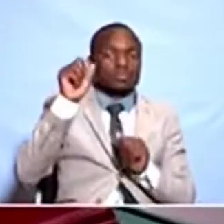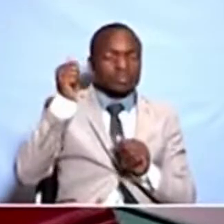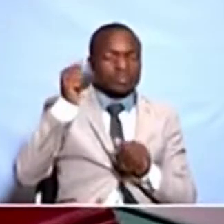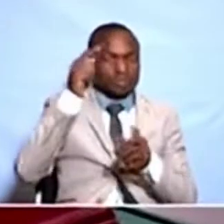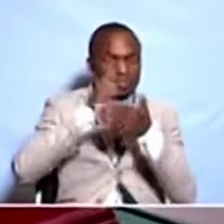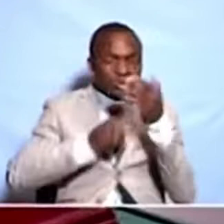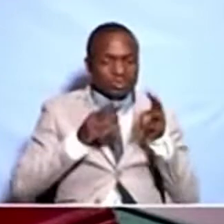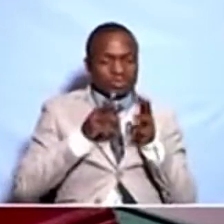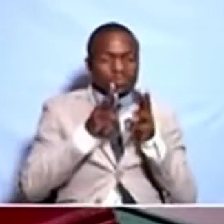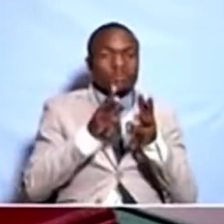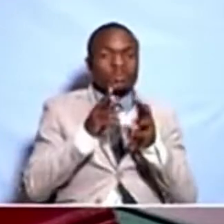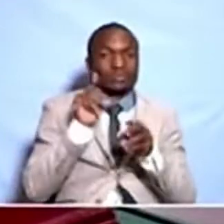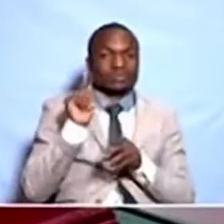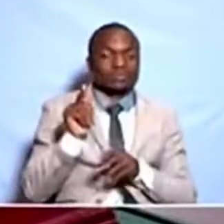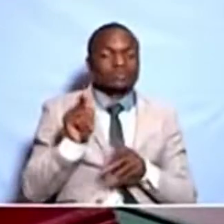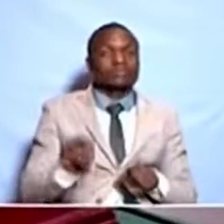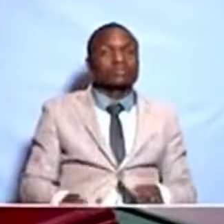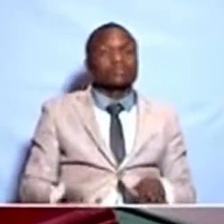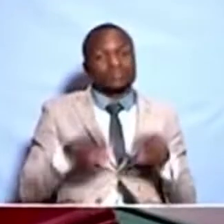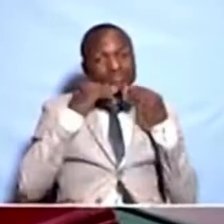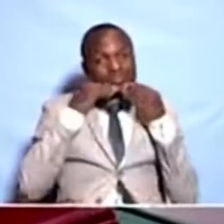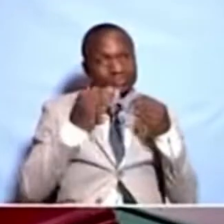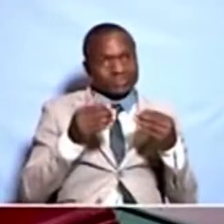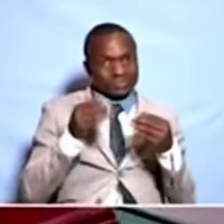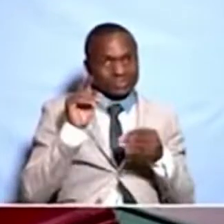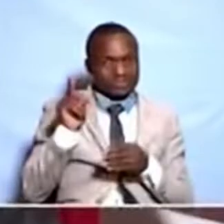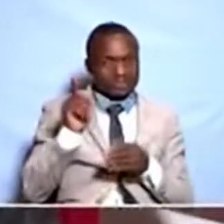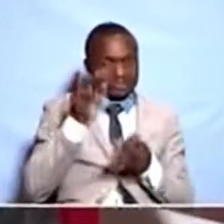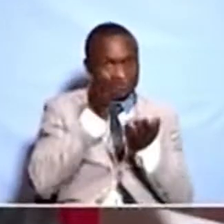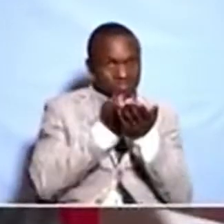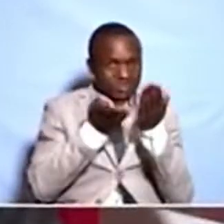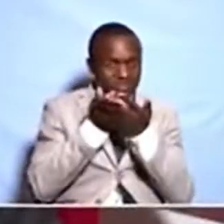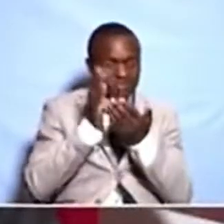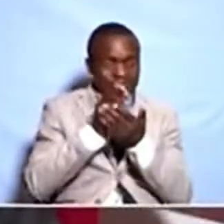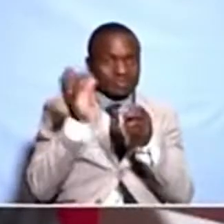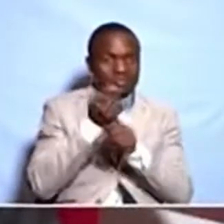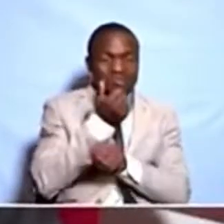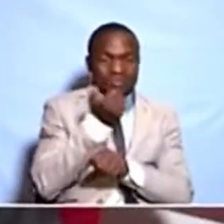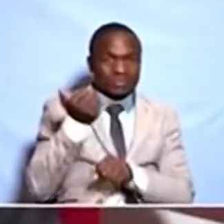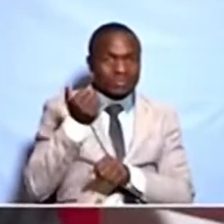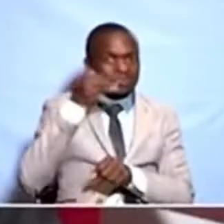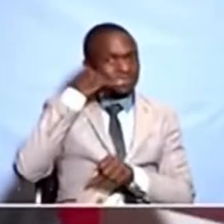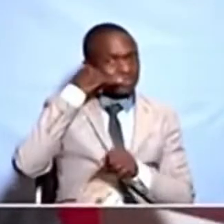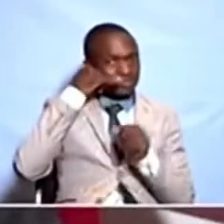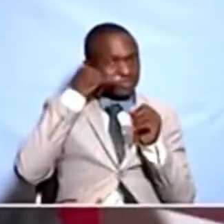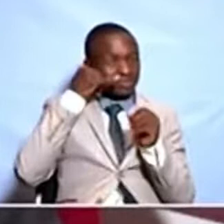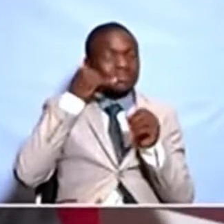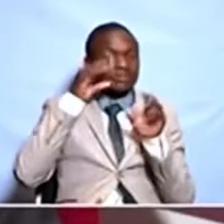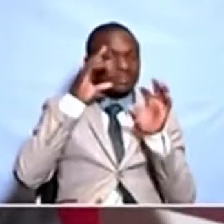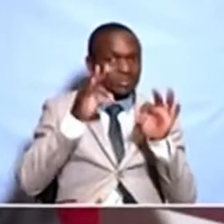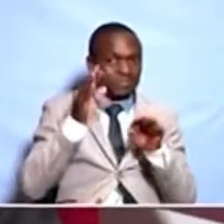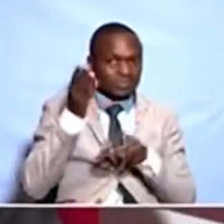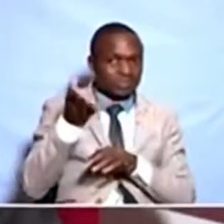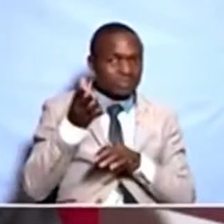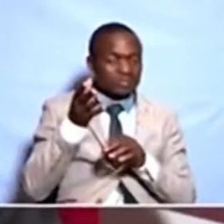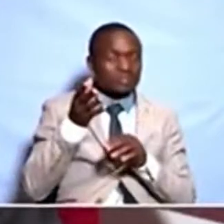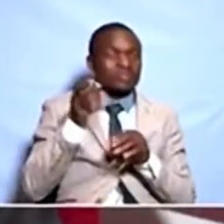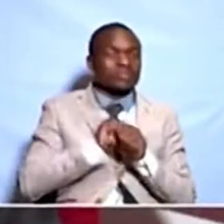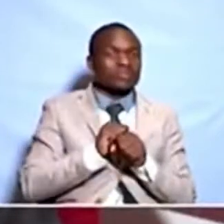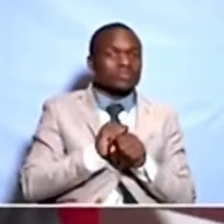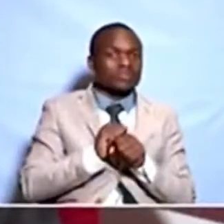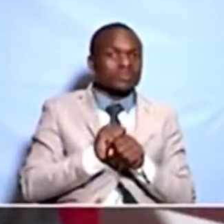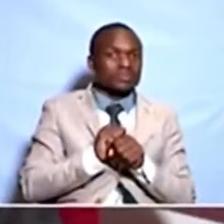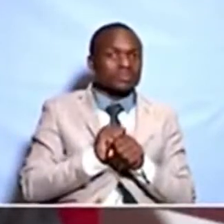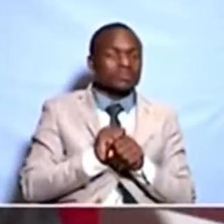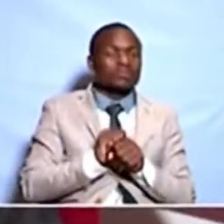that? Right. Thank you so much for that contribution. We'll take another caller. If you are on the line, please. You are through to Road Safety with